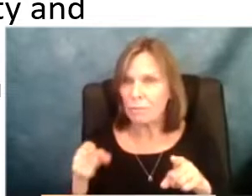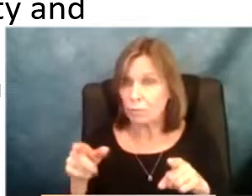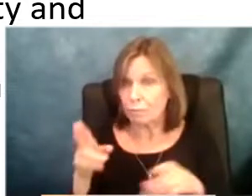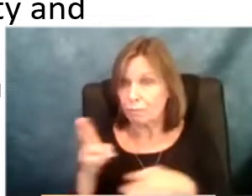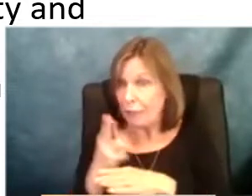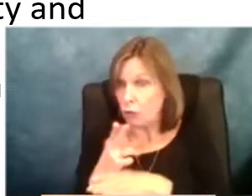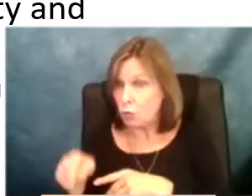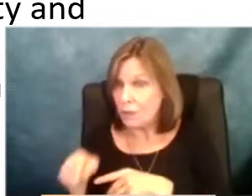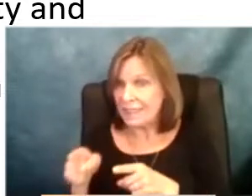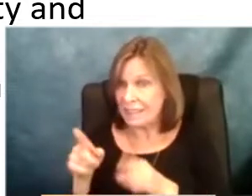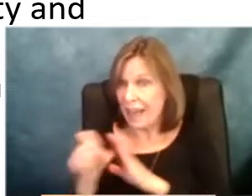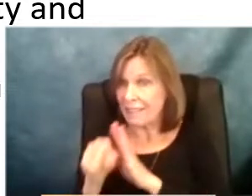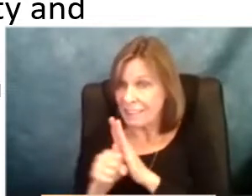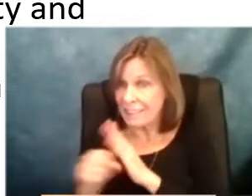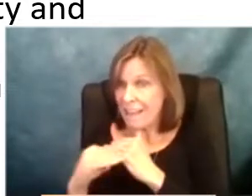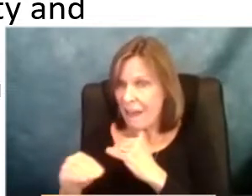the state level maps,